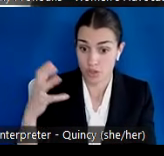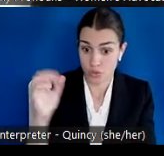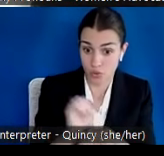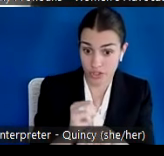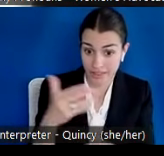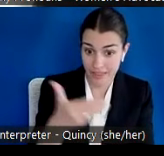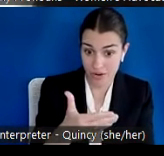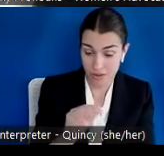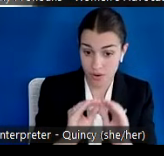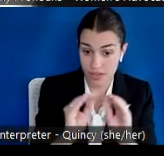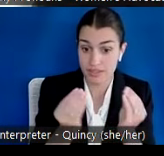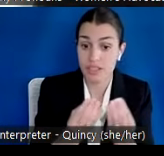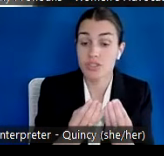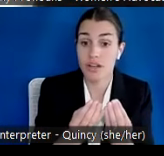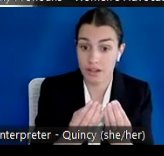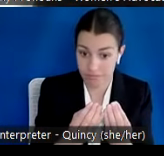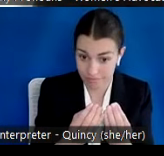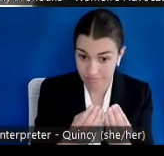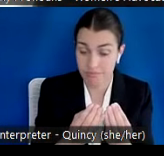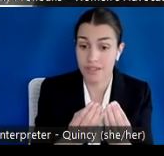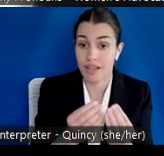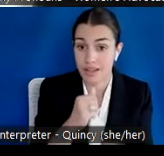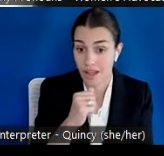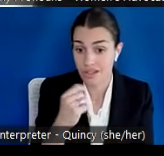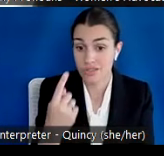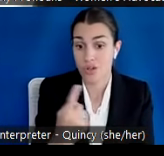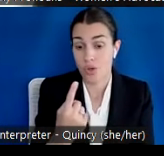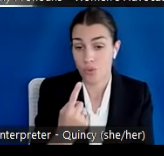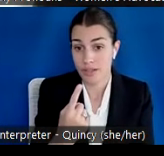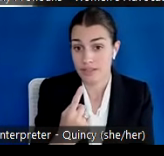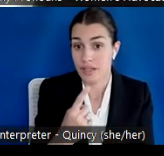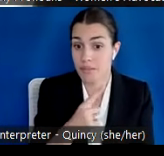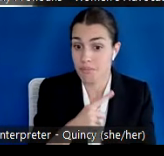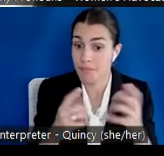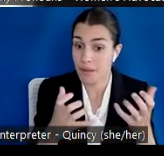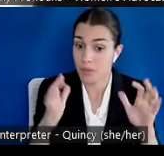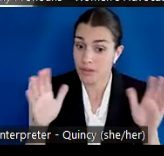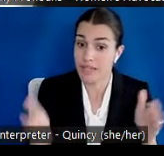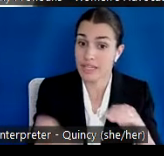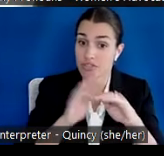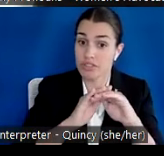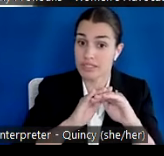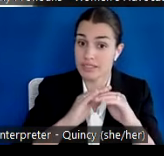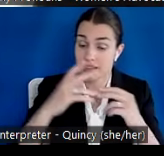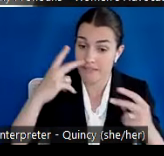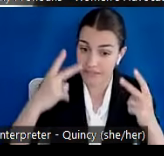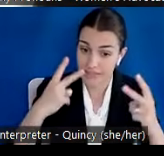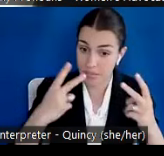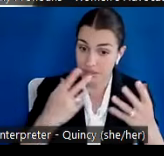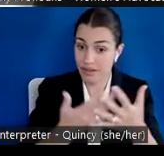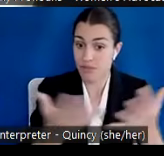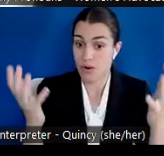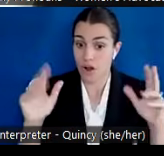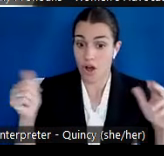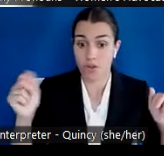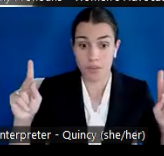organization, it doesn't always translate in that way, but it might increase chances that, other people feel